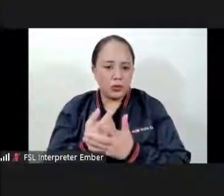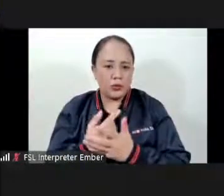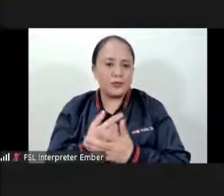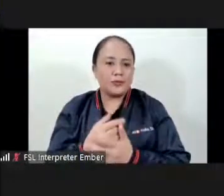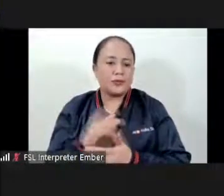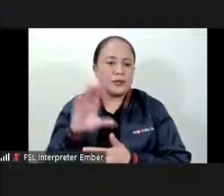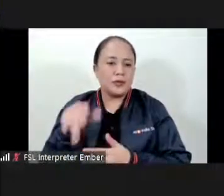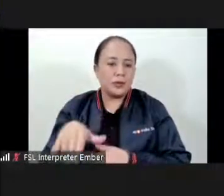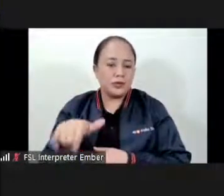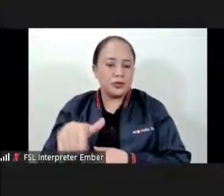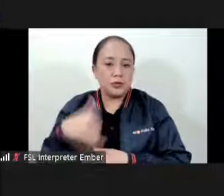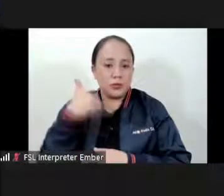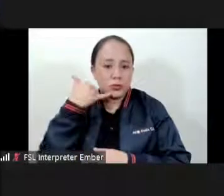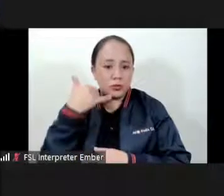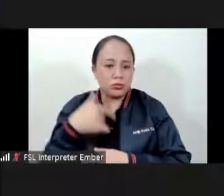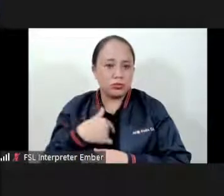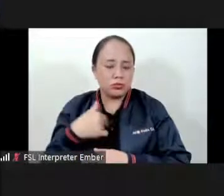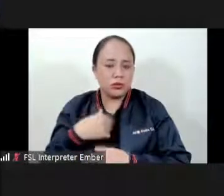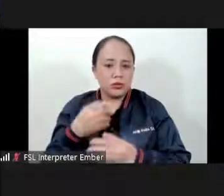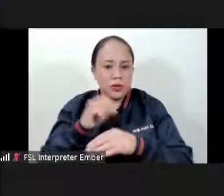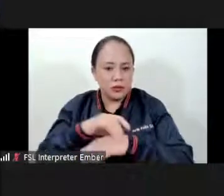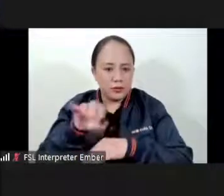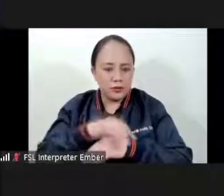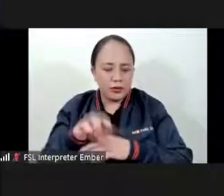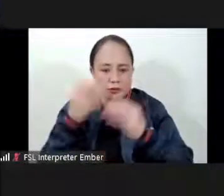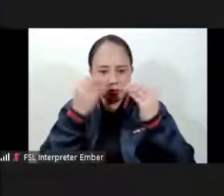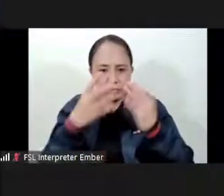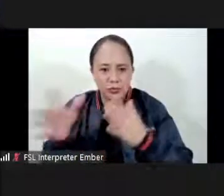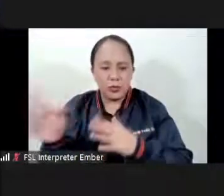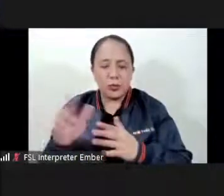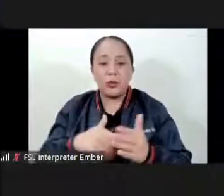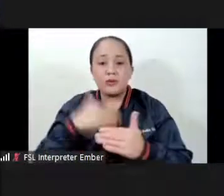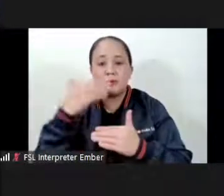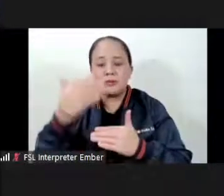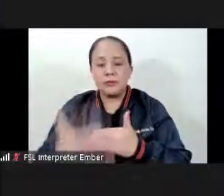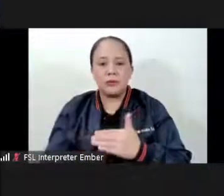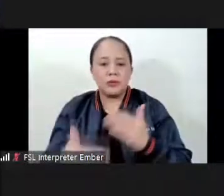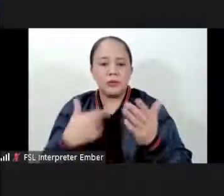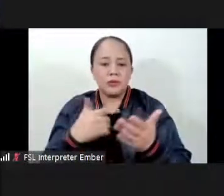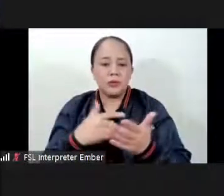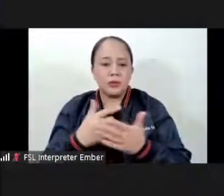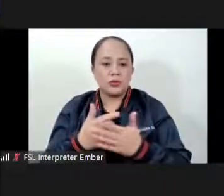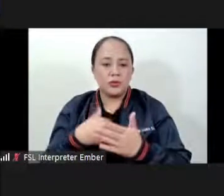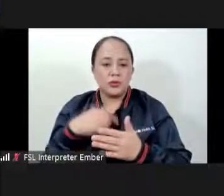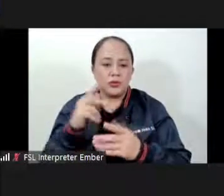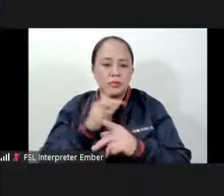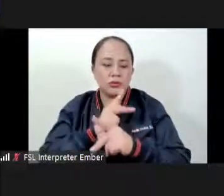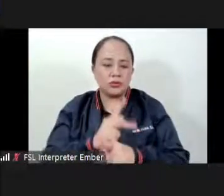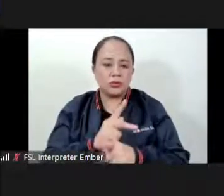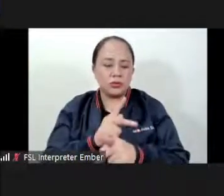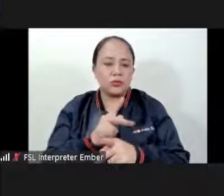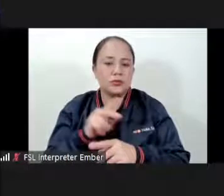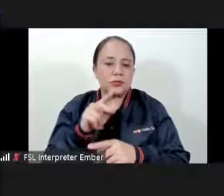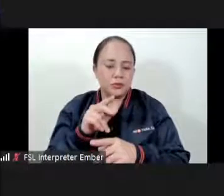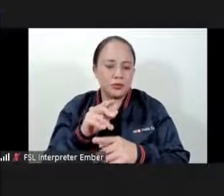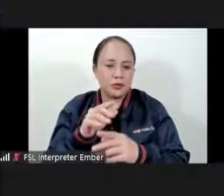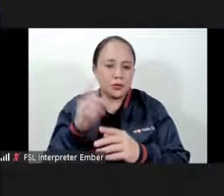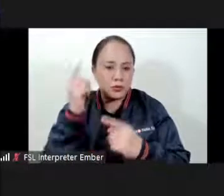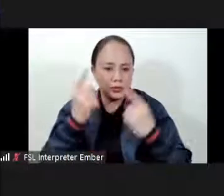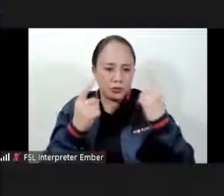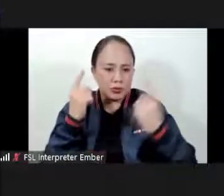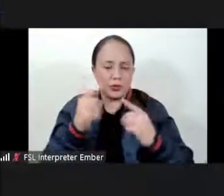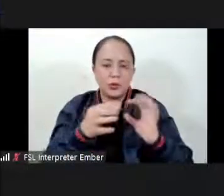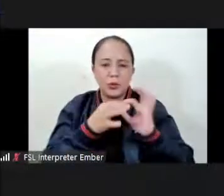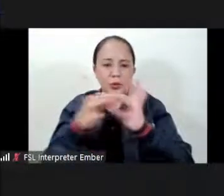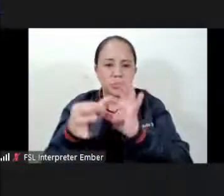Helpline may offer advice and give information on what steps can be done pertaining to child protection concerns, and do